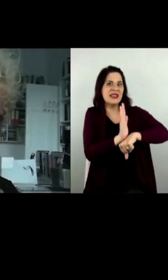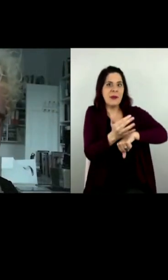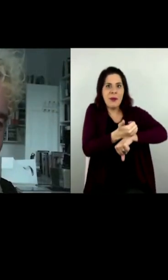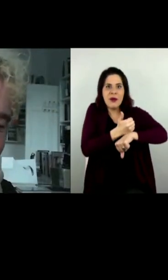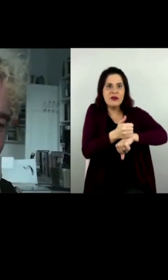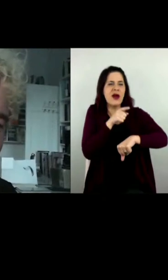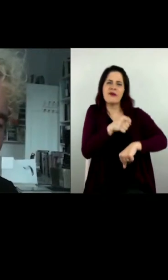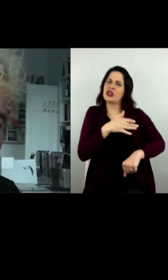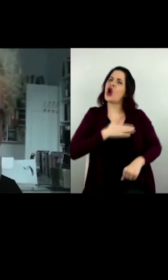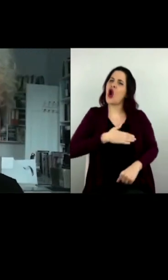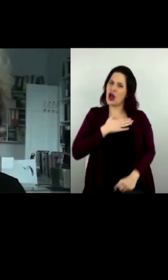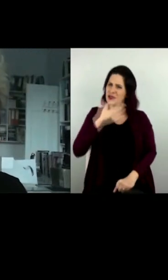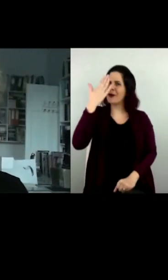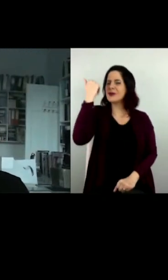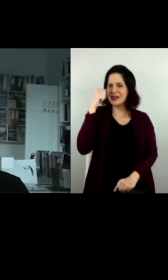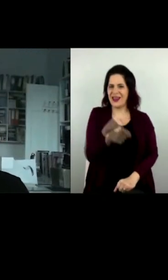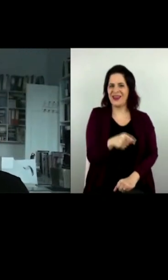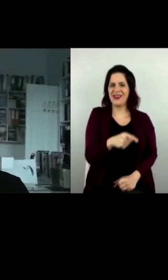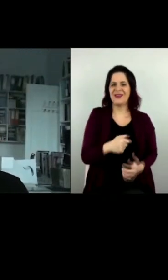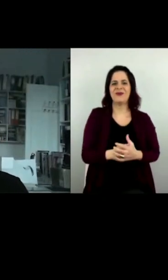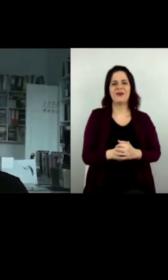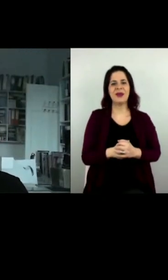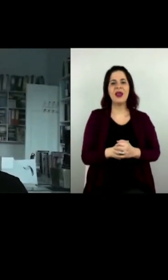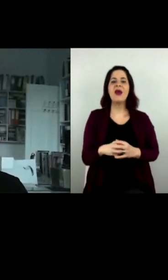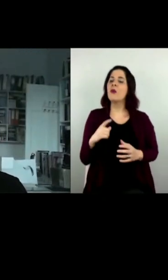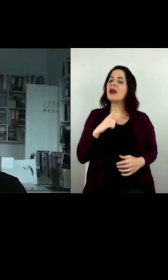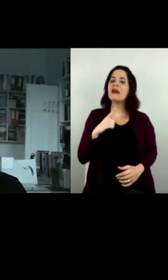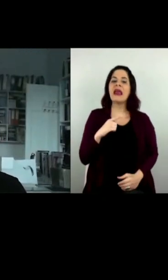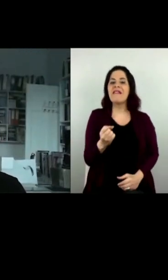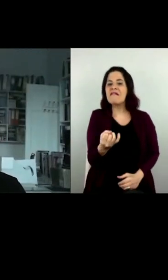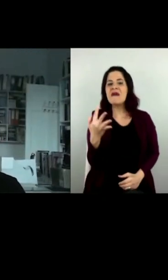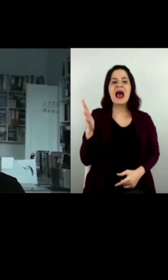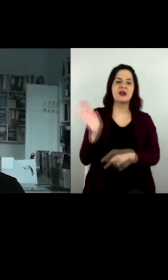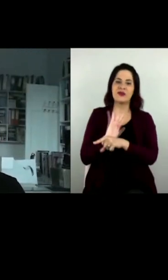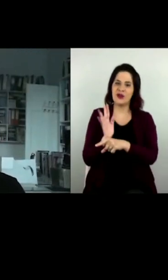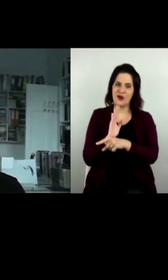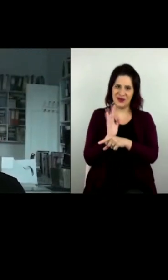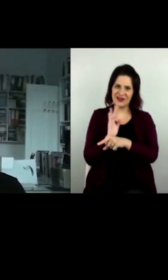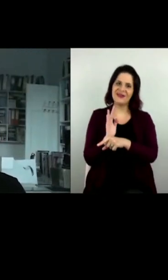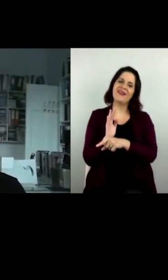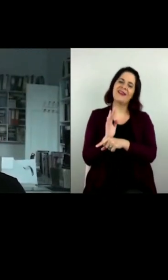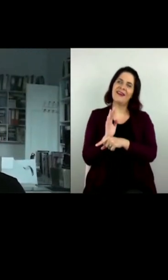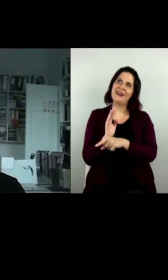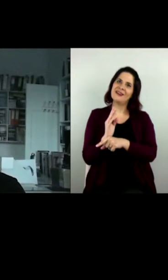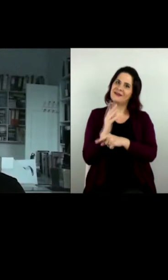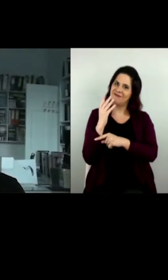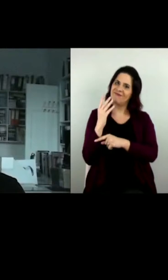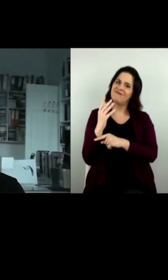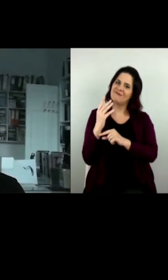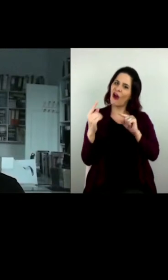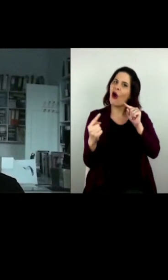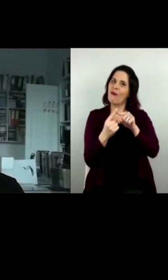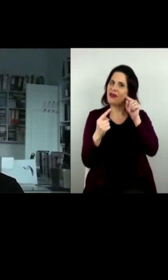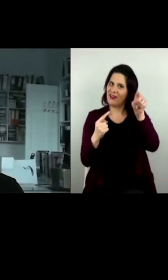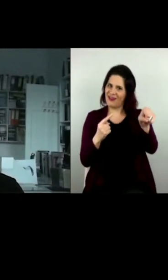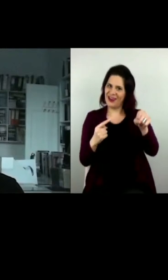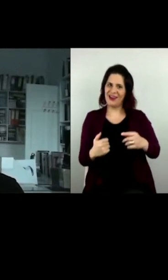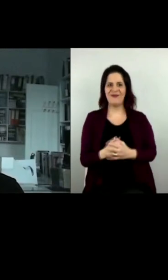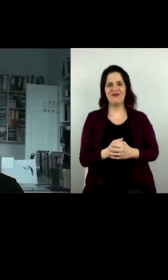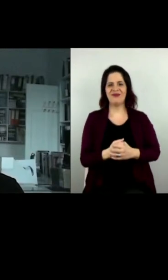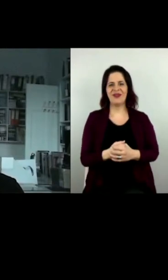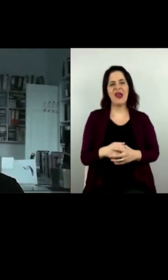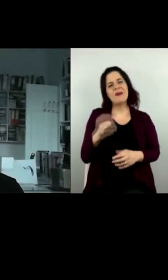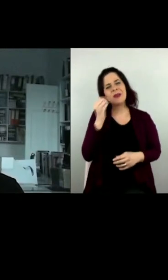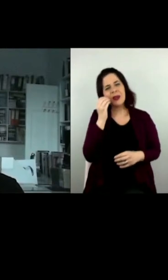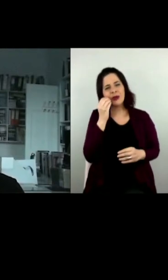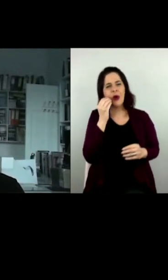and you devoted at least two films to him. And he tried to do this to make a fictional